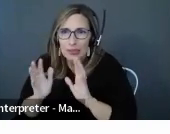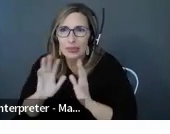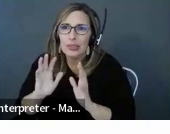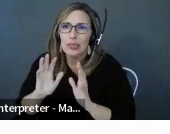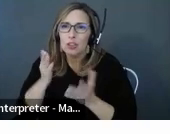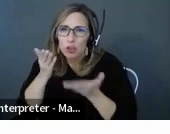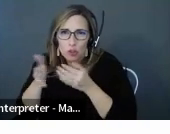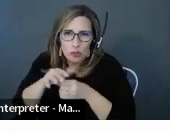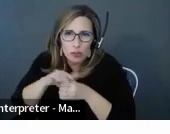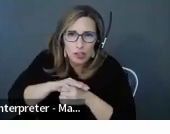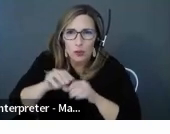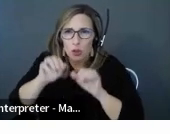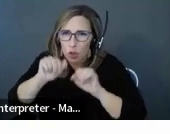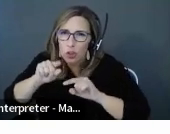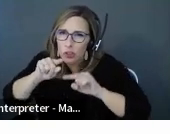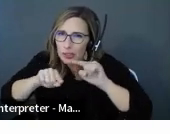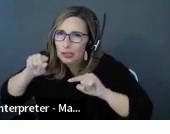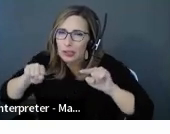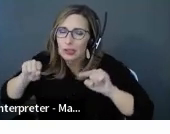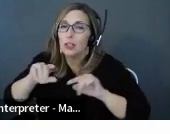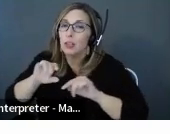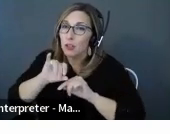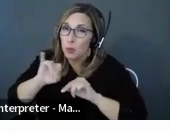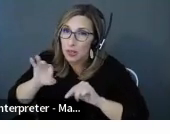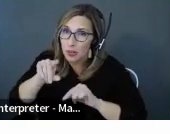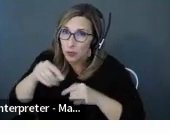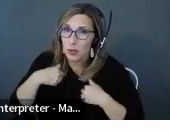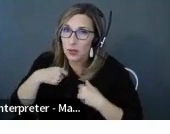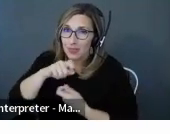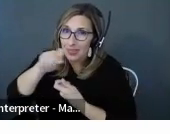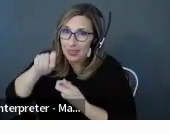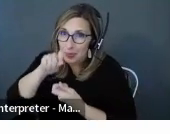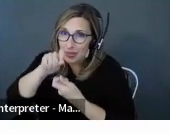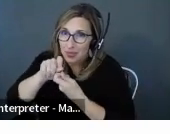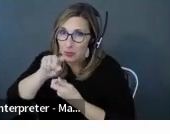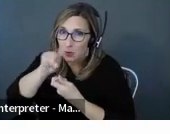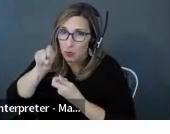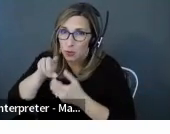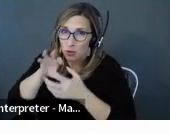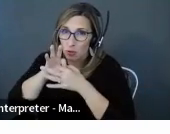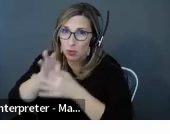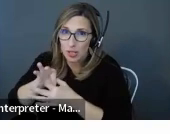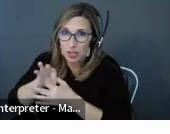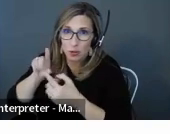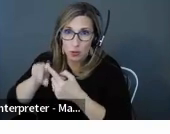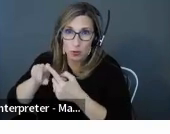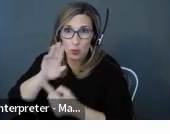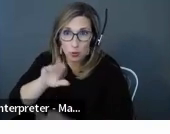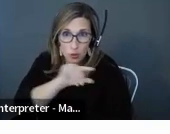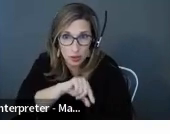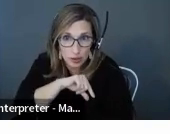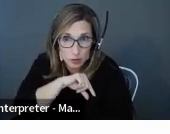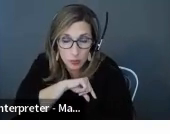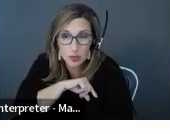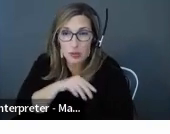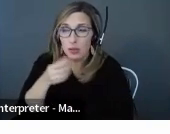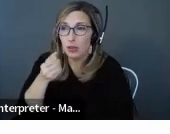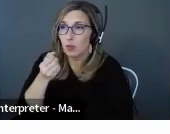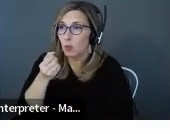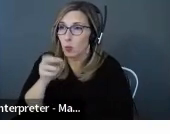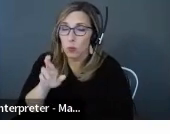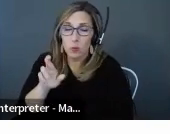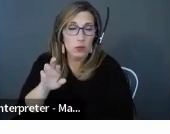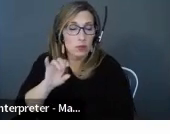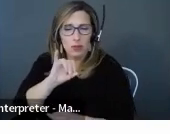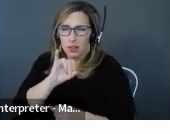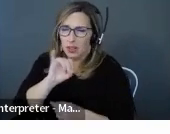coverage. So if you have questions specifically related to your eligibility, or if a